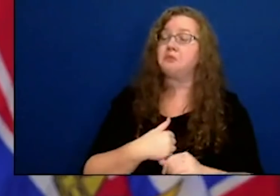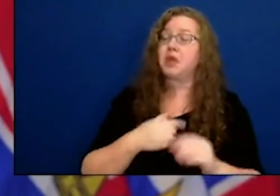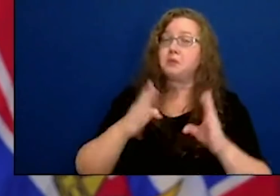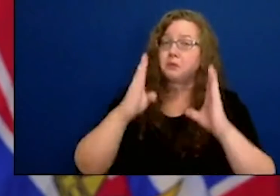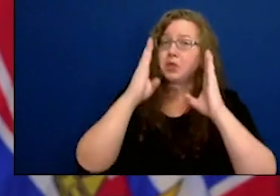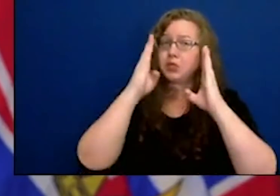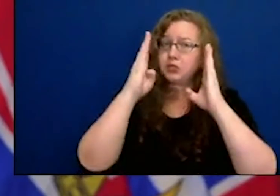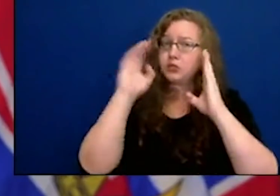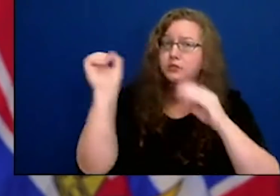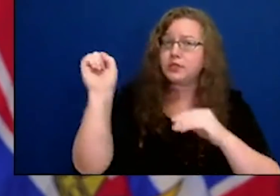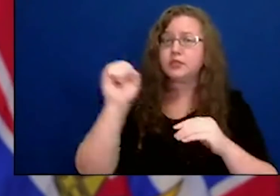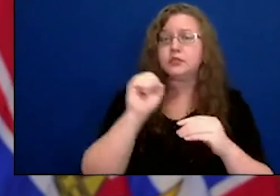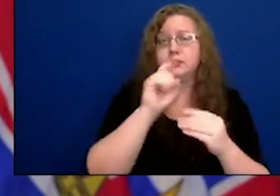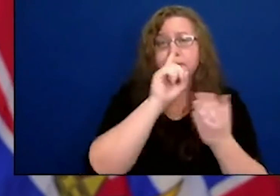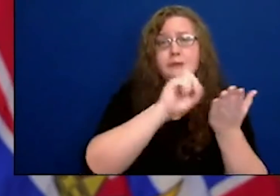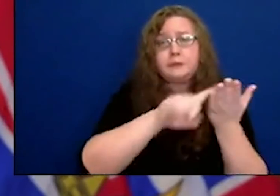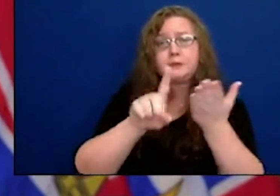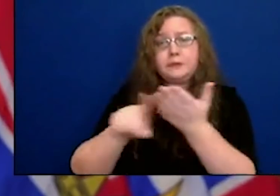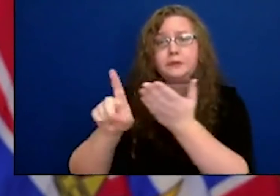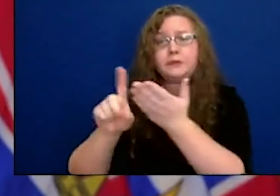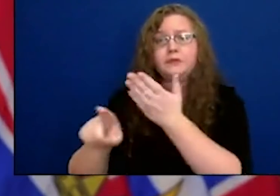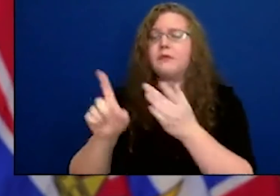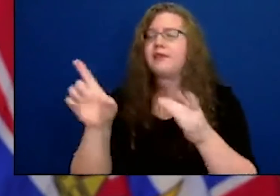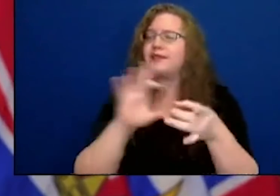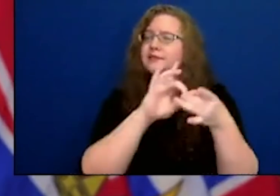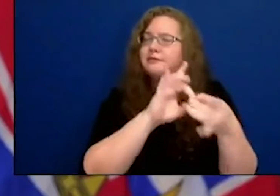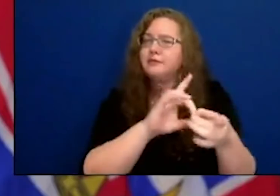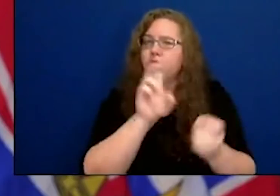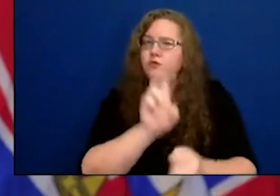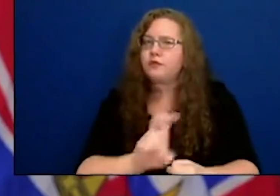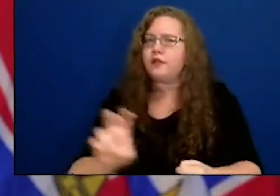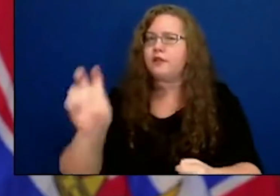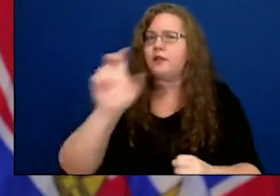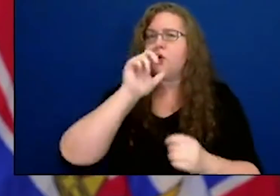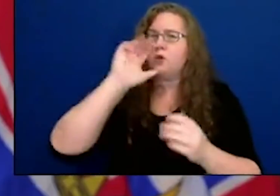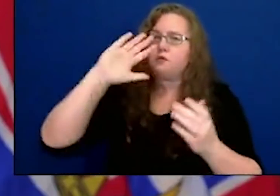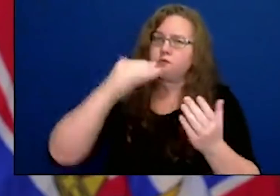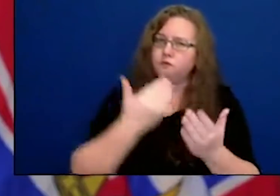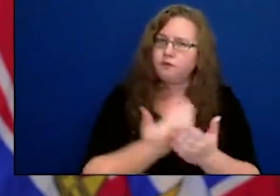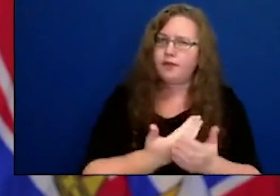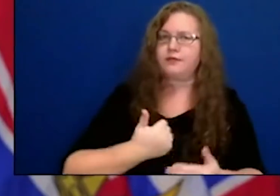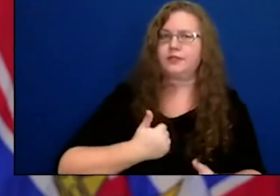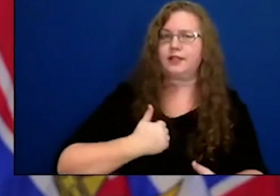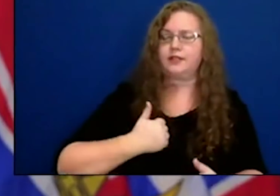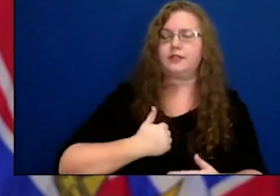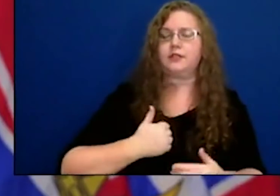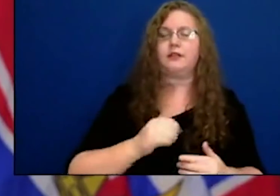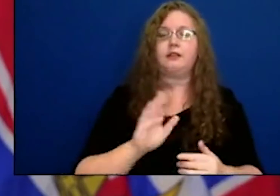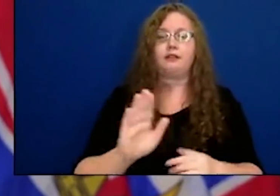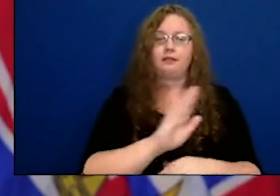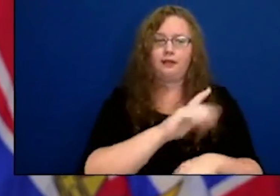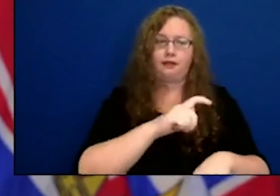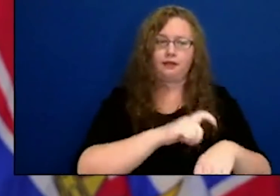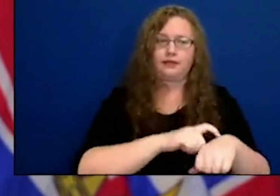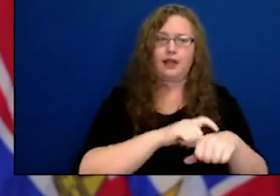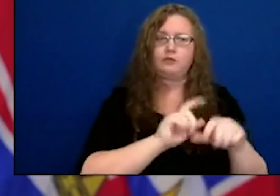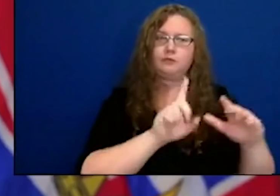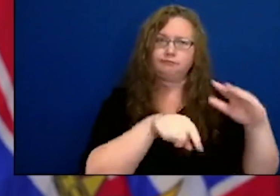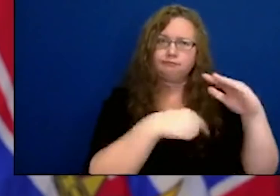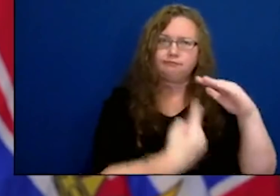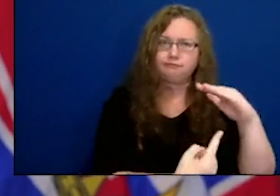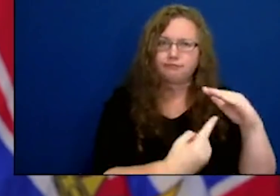about this, and that is for travel-related quarantines from people coming into the country, and yes, there is a case to be